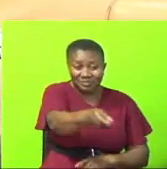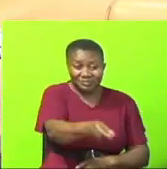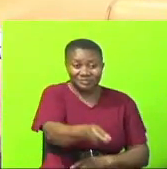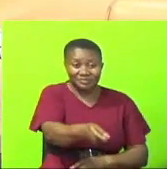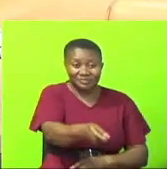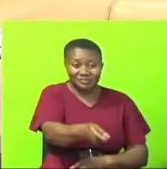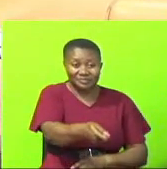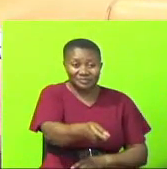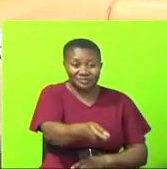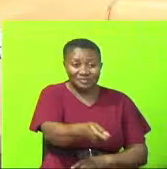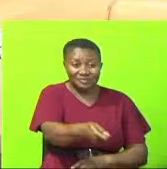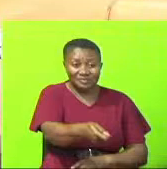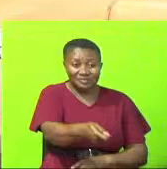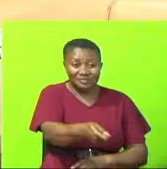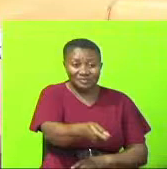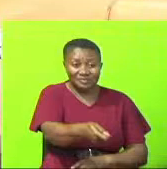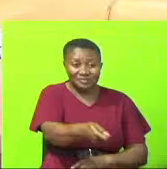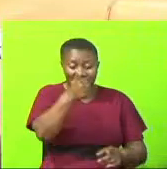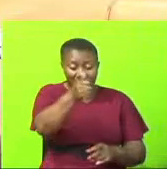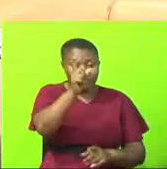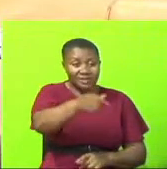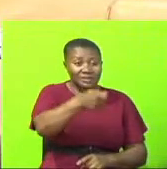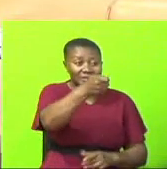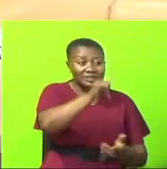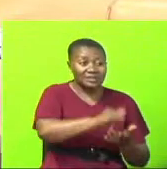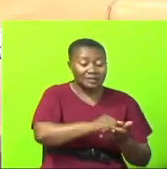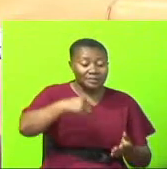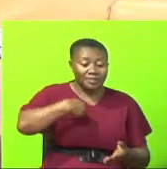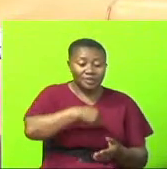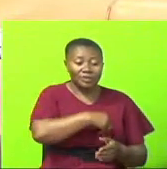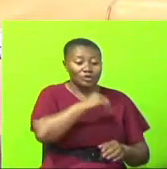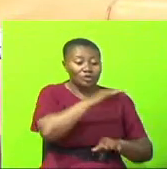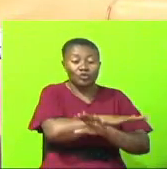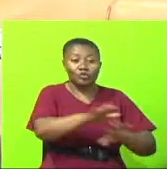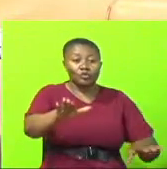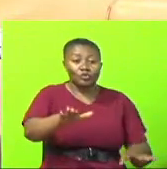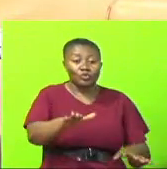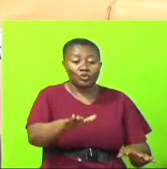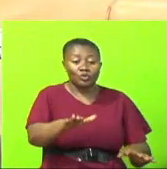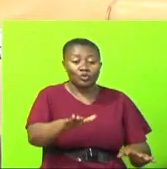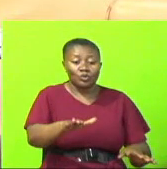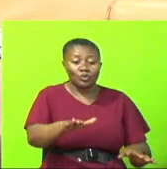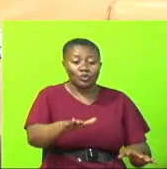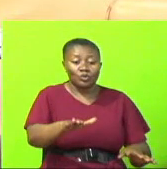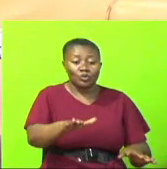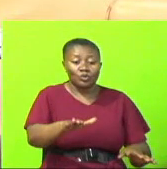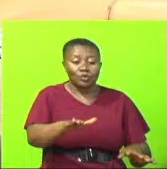involved was no longer a member. We talk about H.